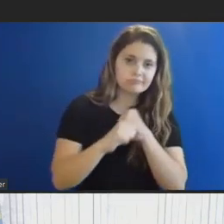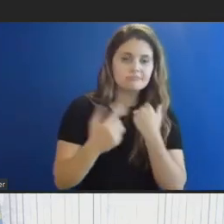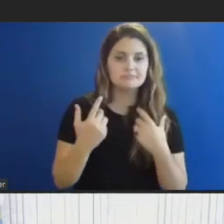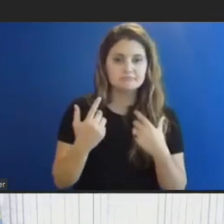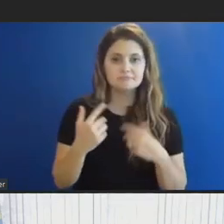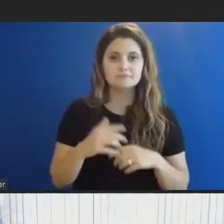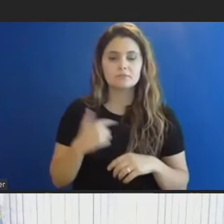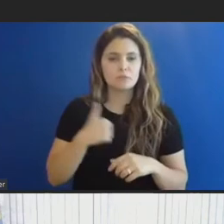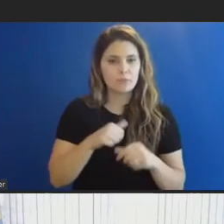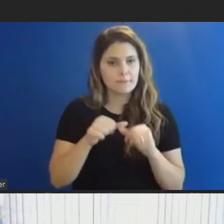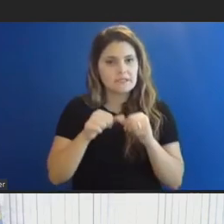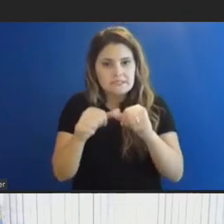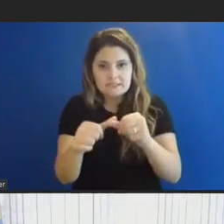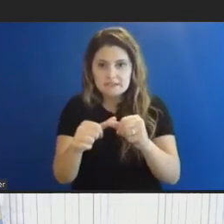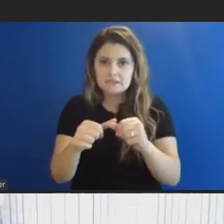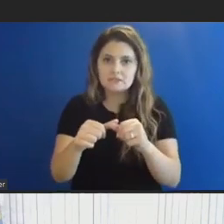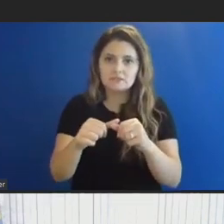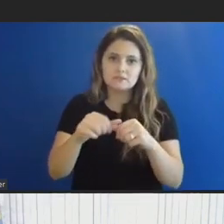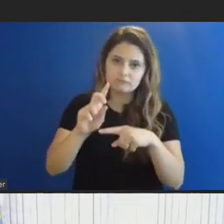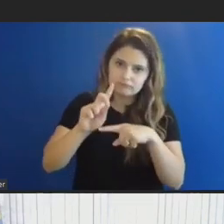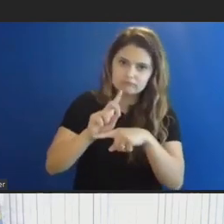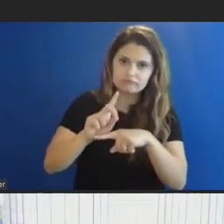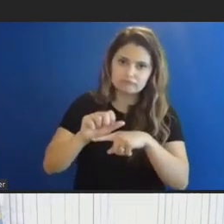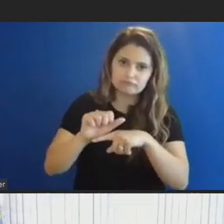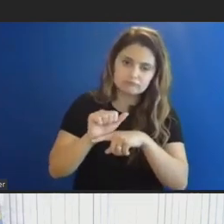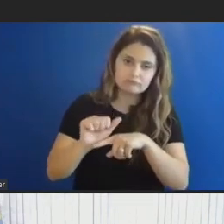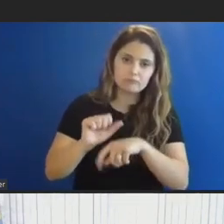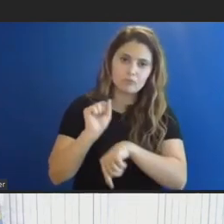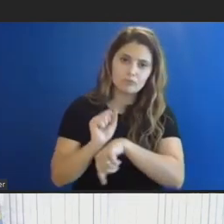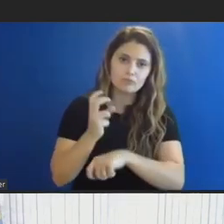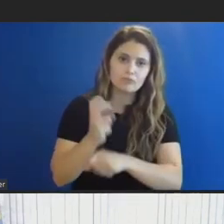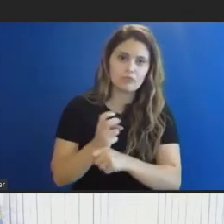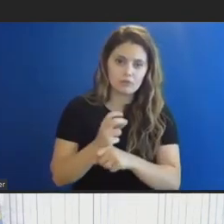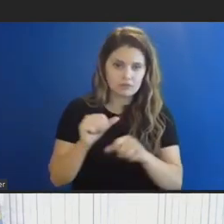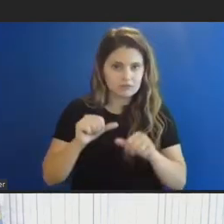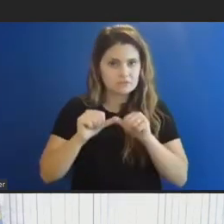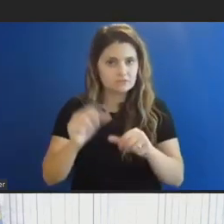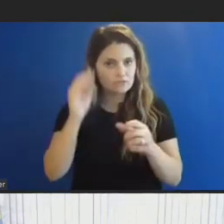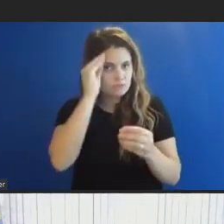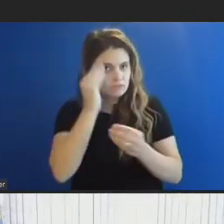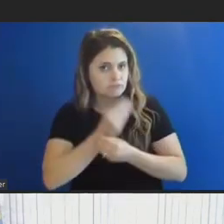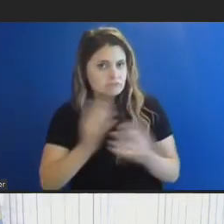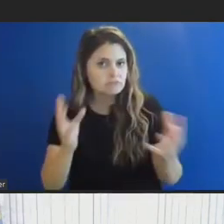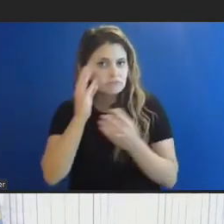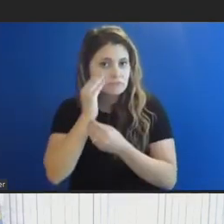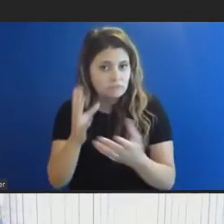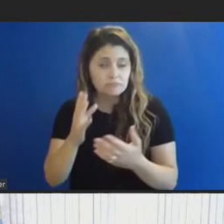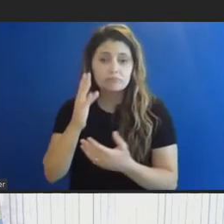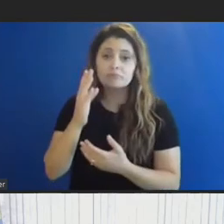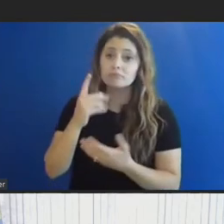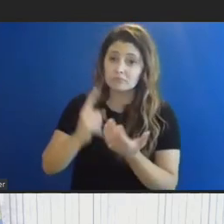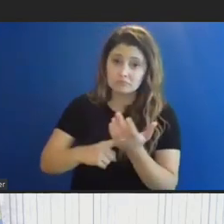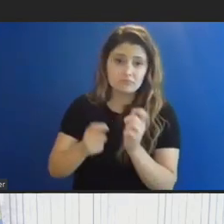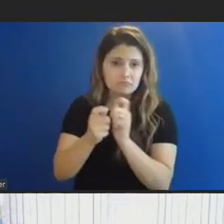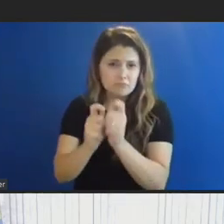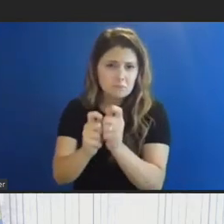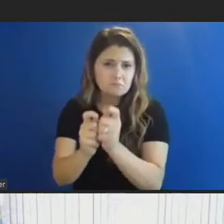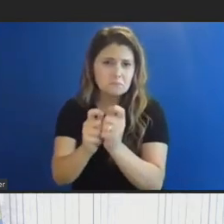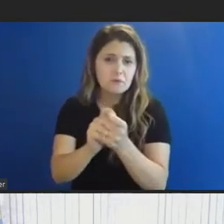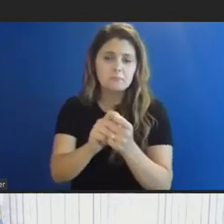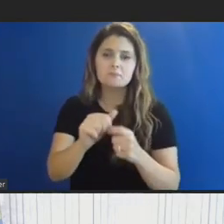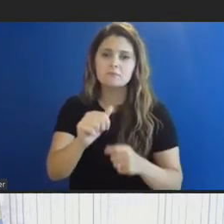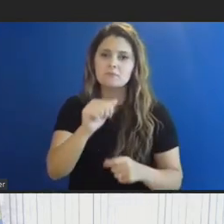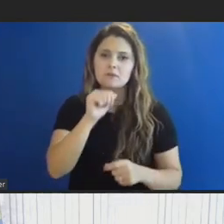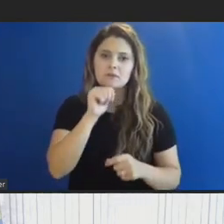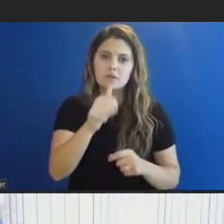we'll be consistent. We'll be disciplined. We'll continue to tell the story. It'll change some, but won't